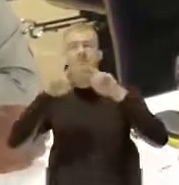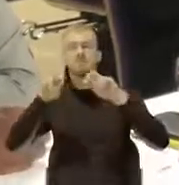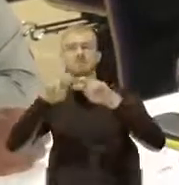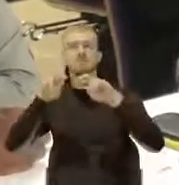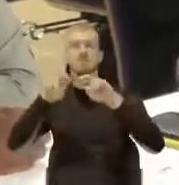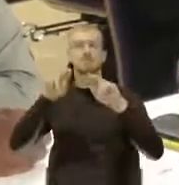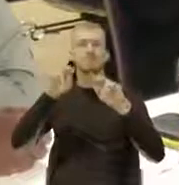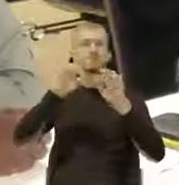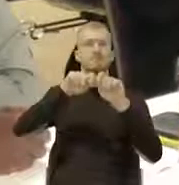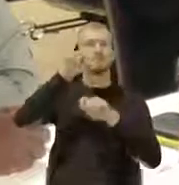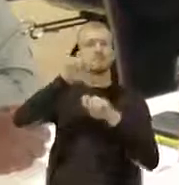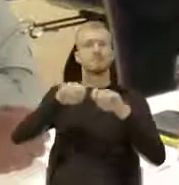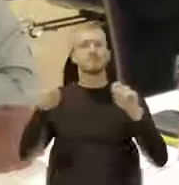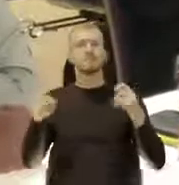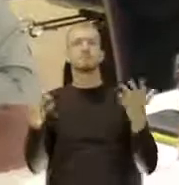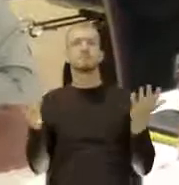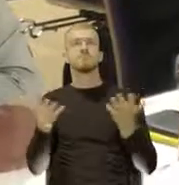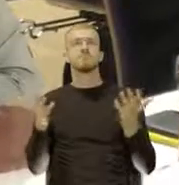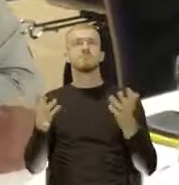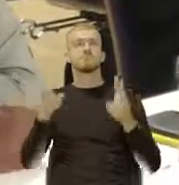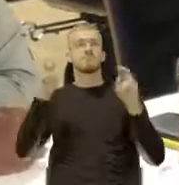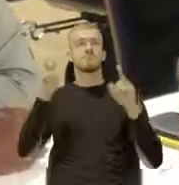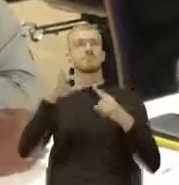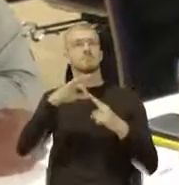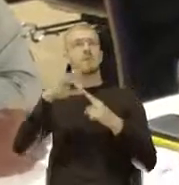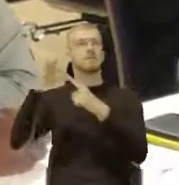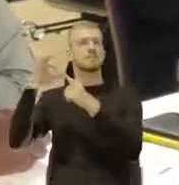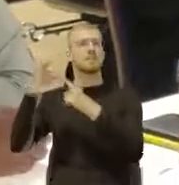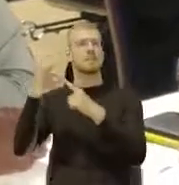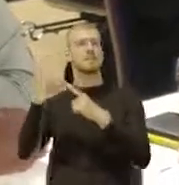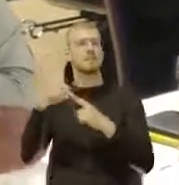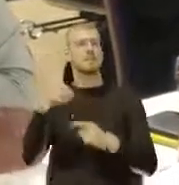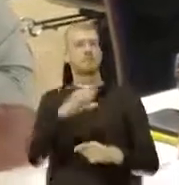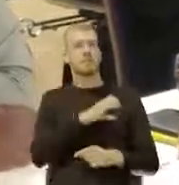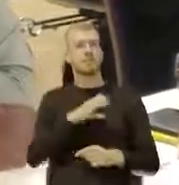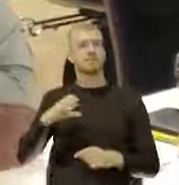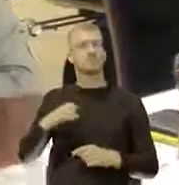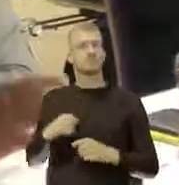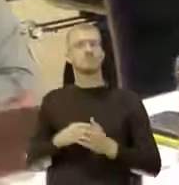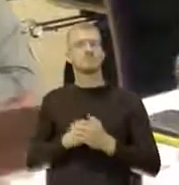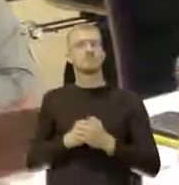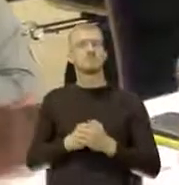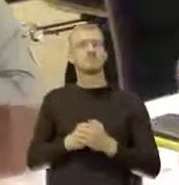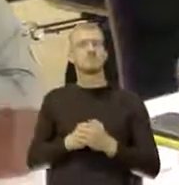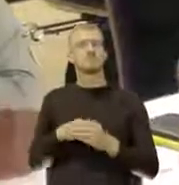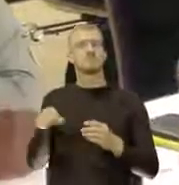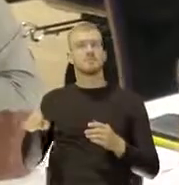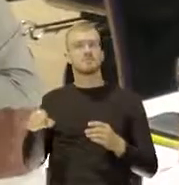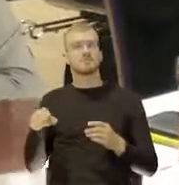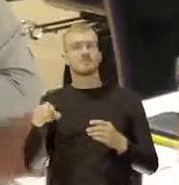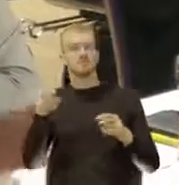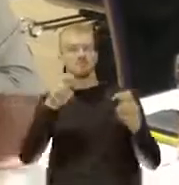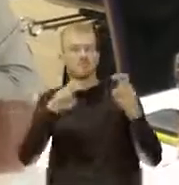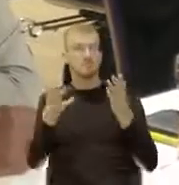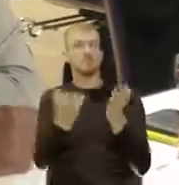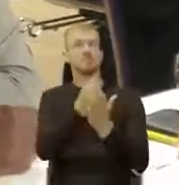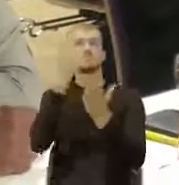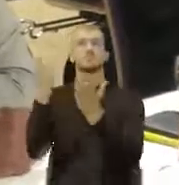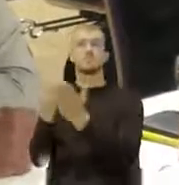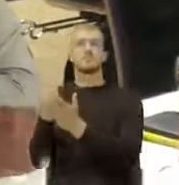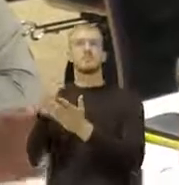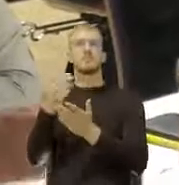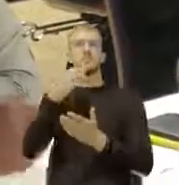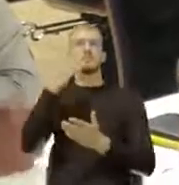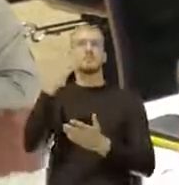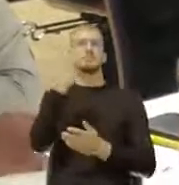and this year, we continue with that. And we dedicated the 10th of June every year, even though it's a national policy, we've also mastered